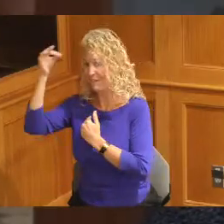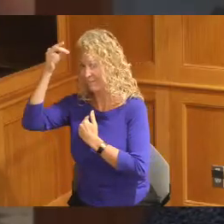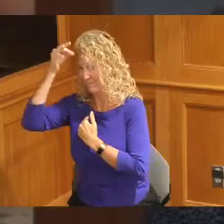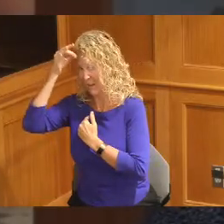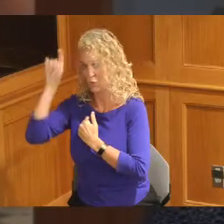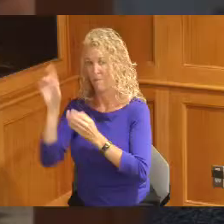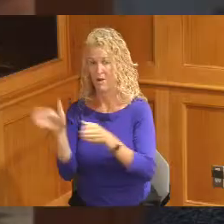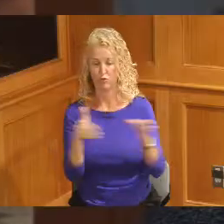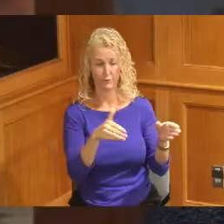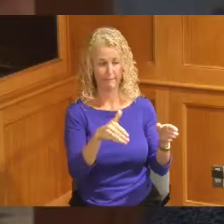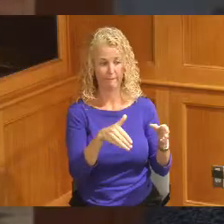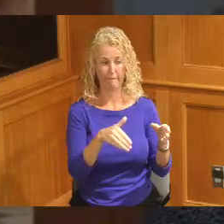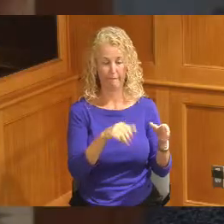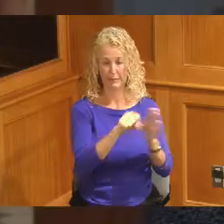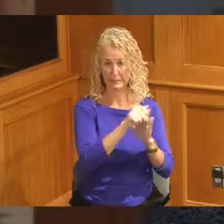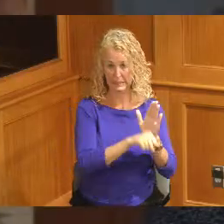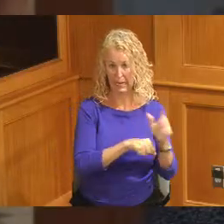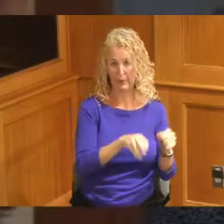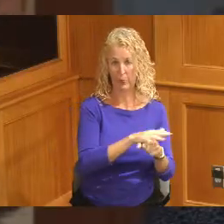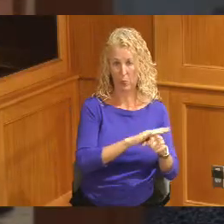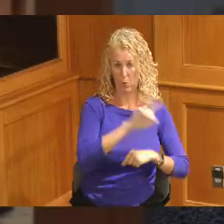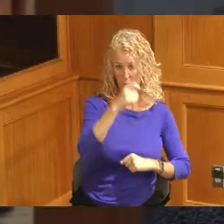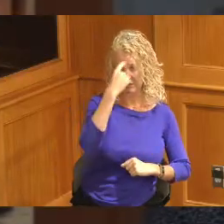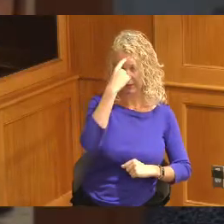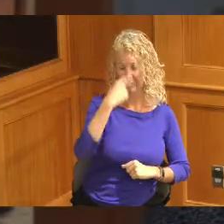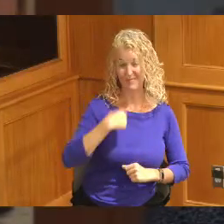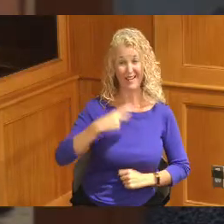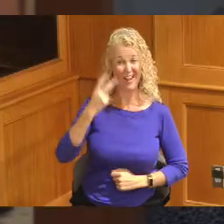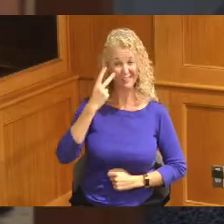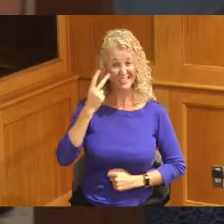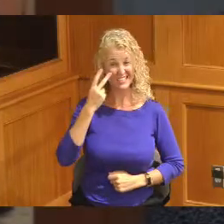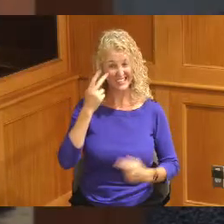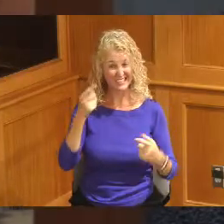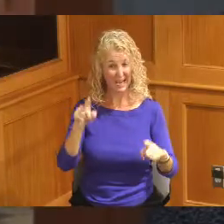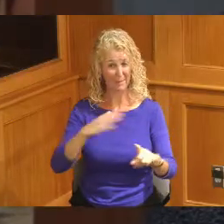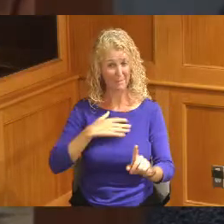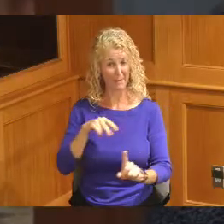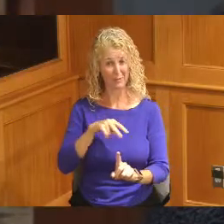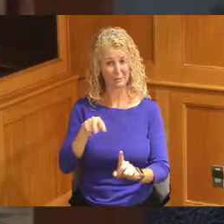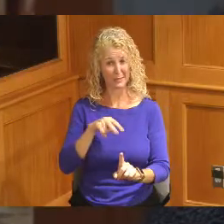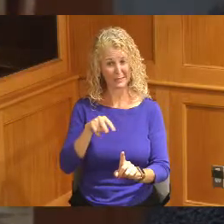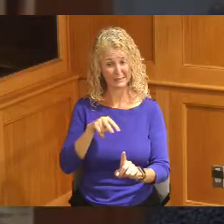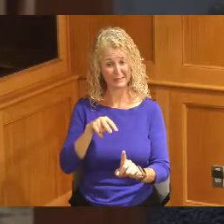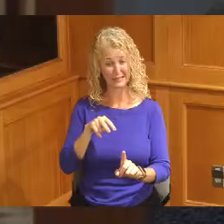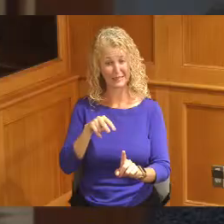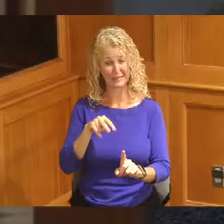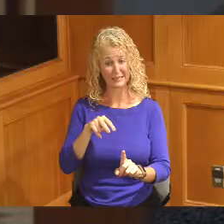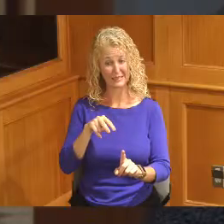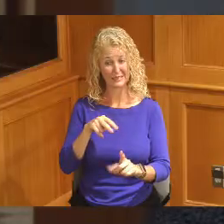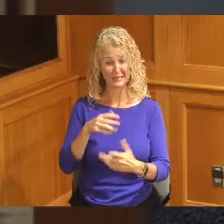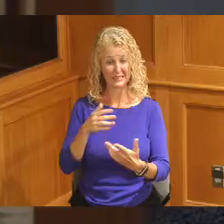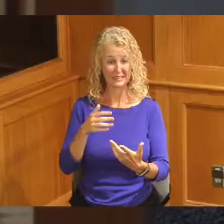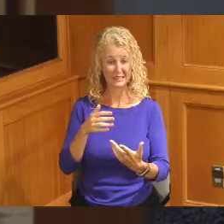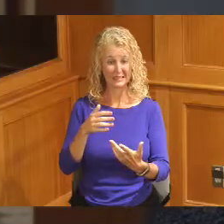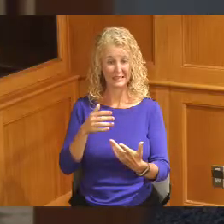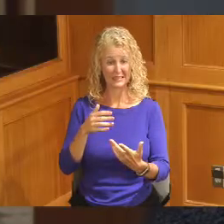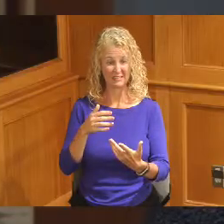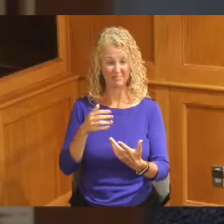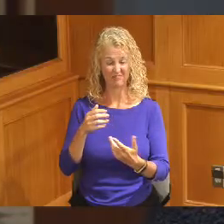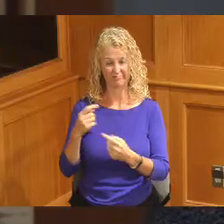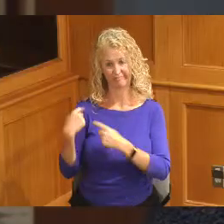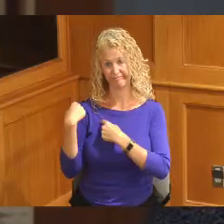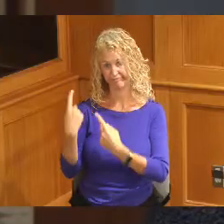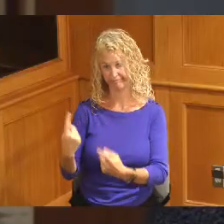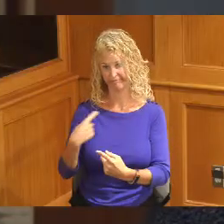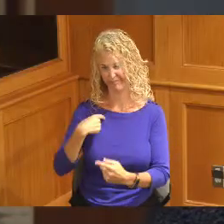local governments. This is an issue I've seen, in my view, since I follow it quite extensively. I've seen that coming for a while,